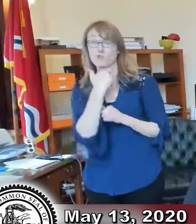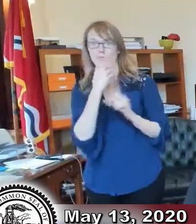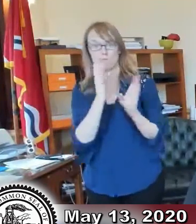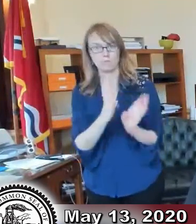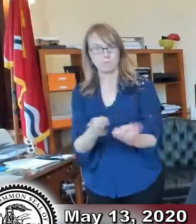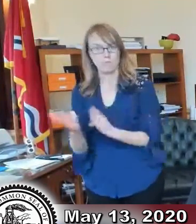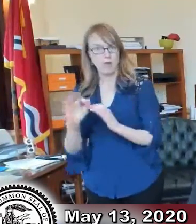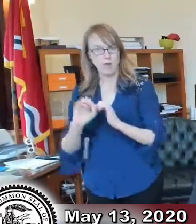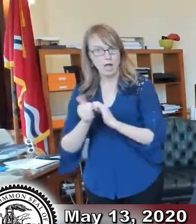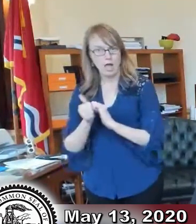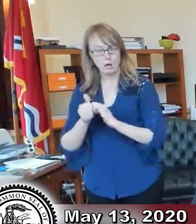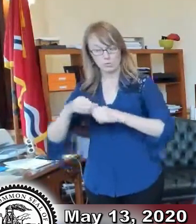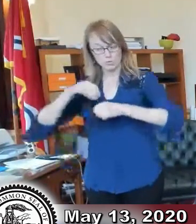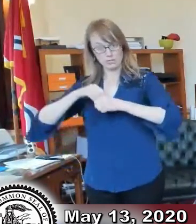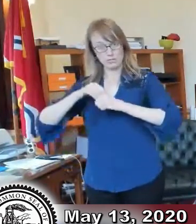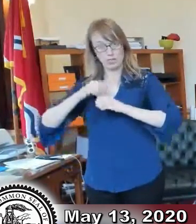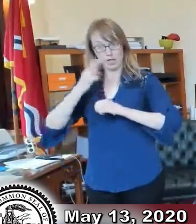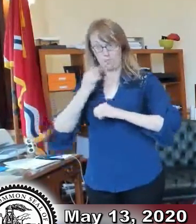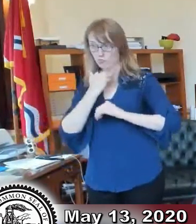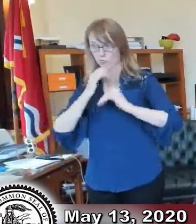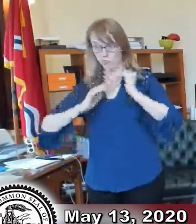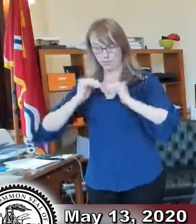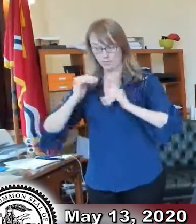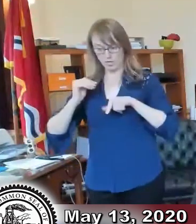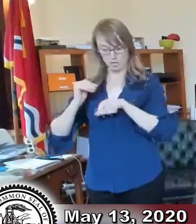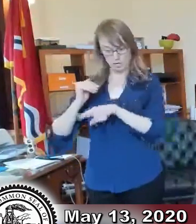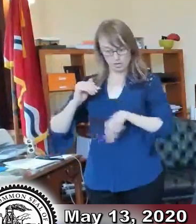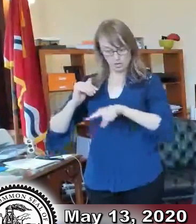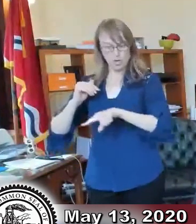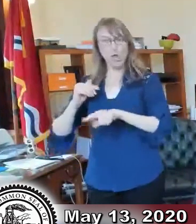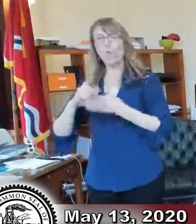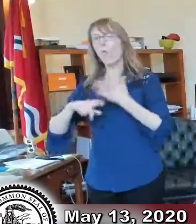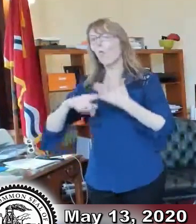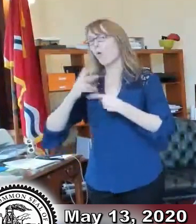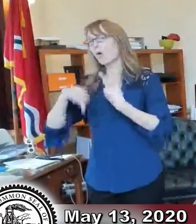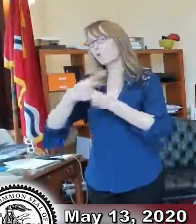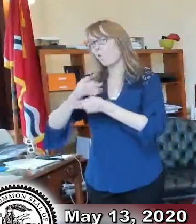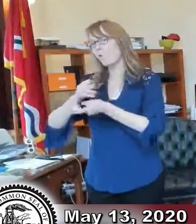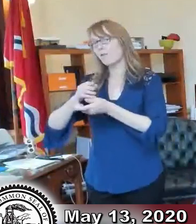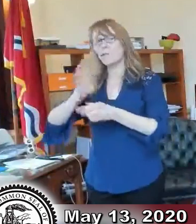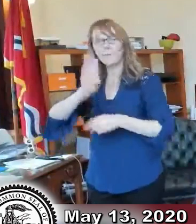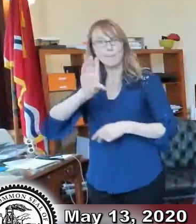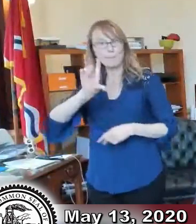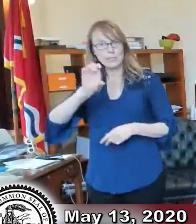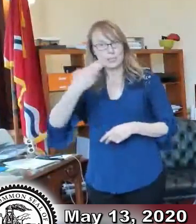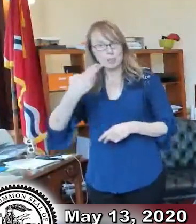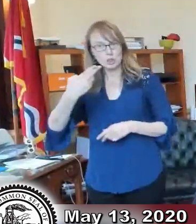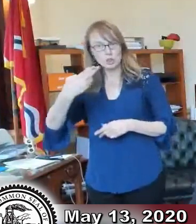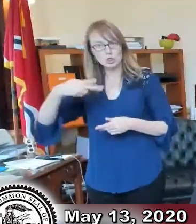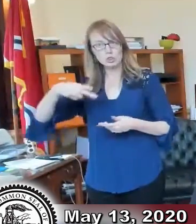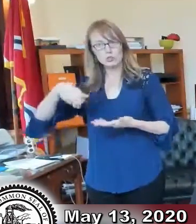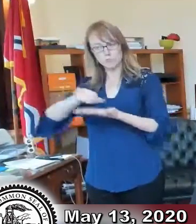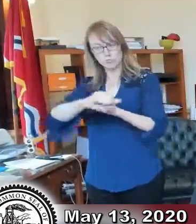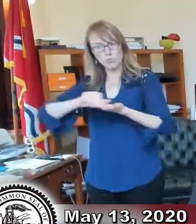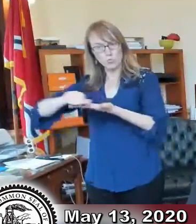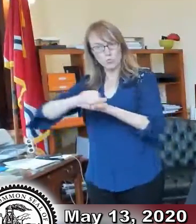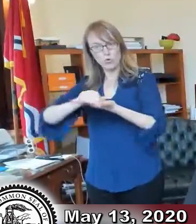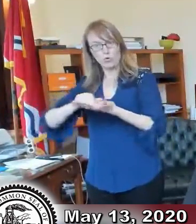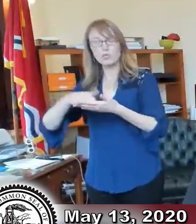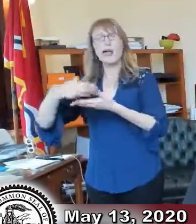interior and outside, what bleach solution to use, hand washing stations in high traffic